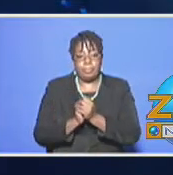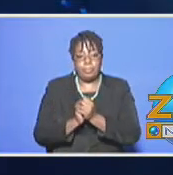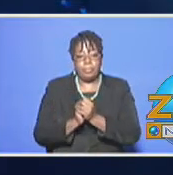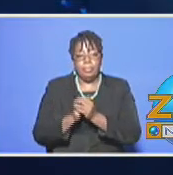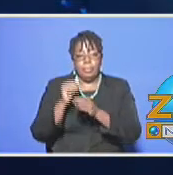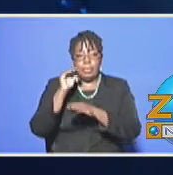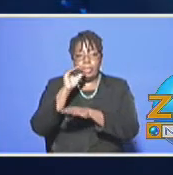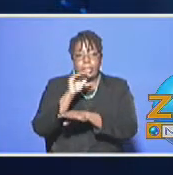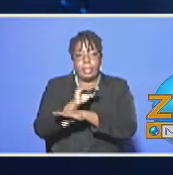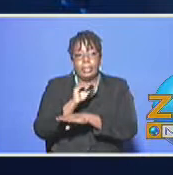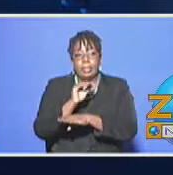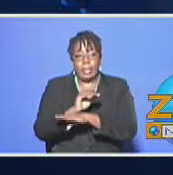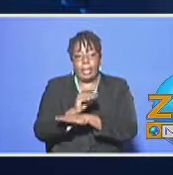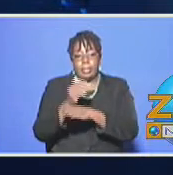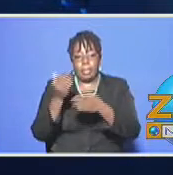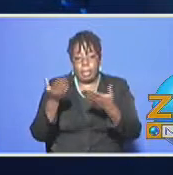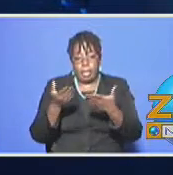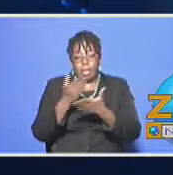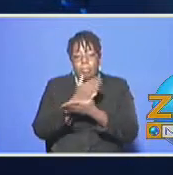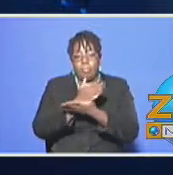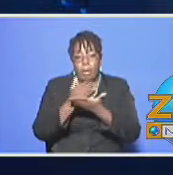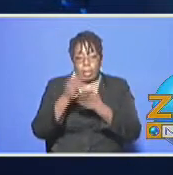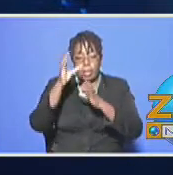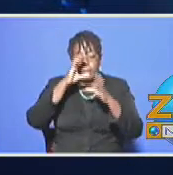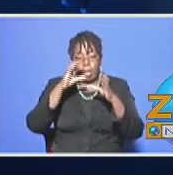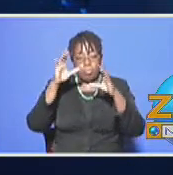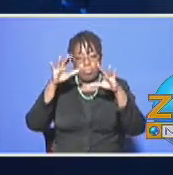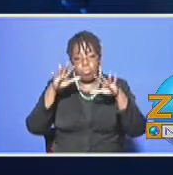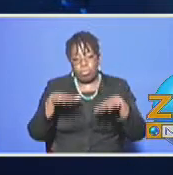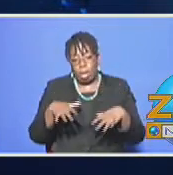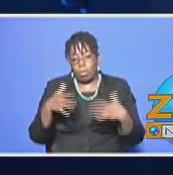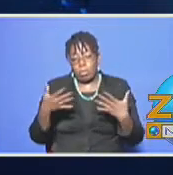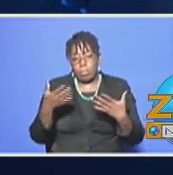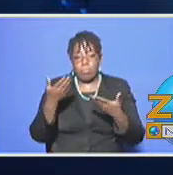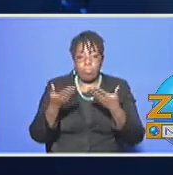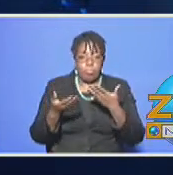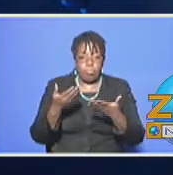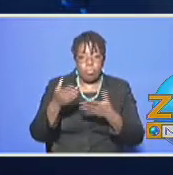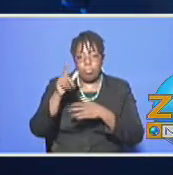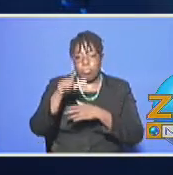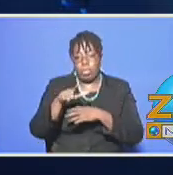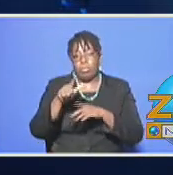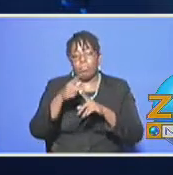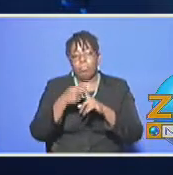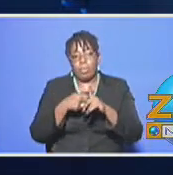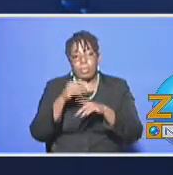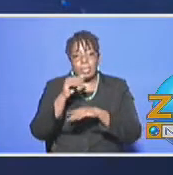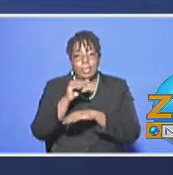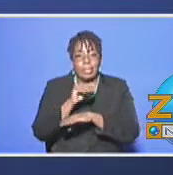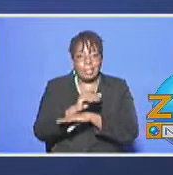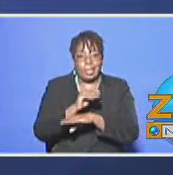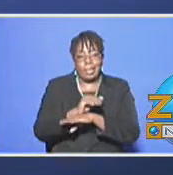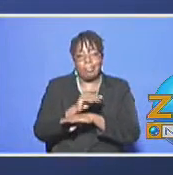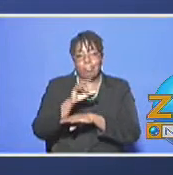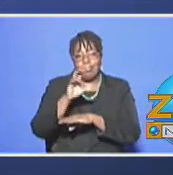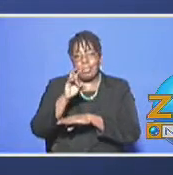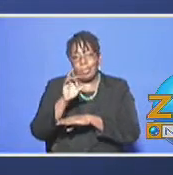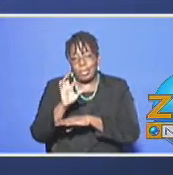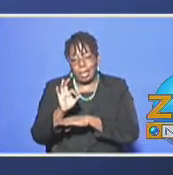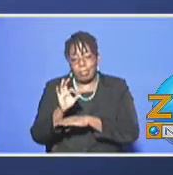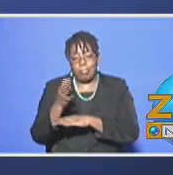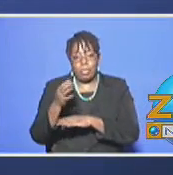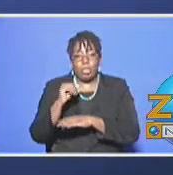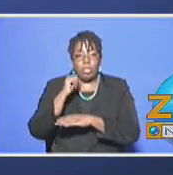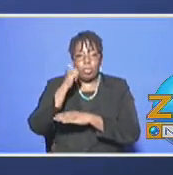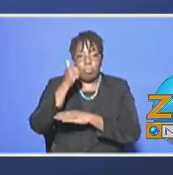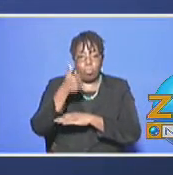for tonight here in the capital, partly cloudy with a passing shower or two, very possible. The low temperature tonight getting down to 79 degrees. And tomorrow,